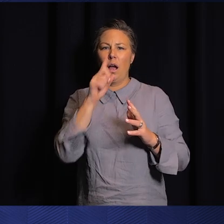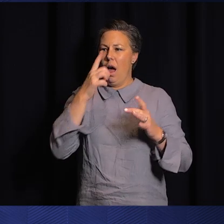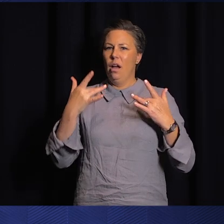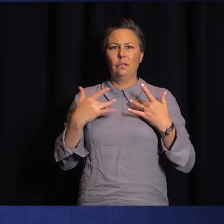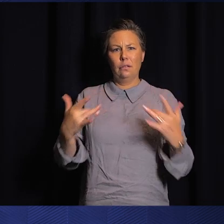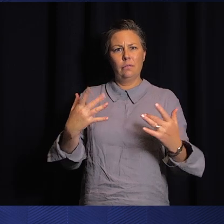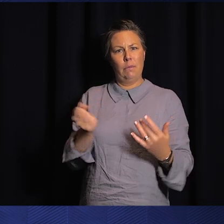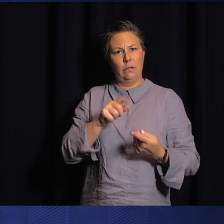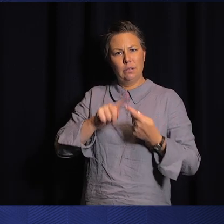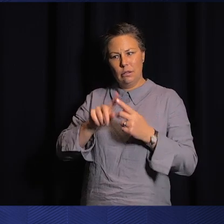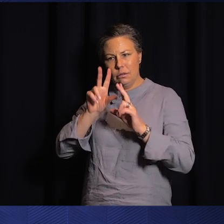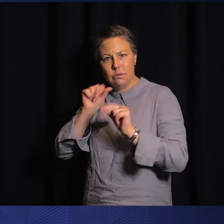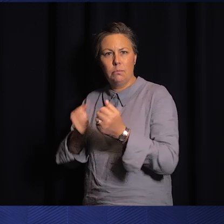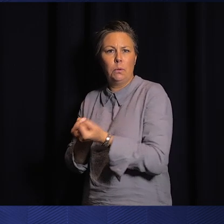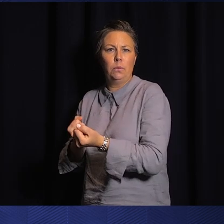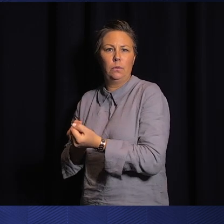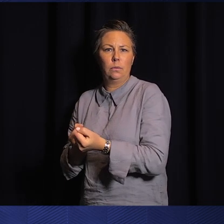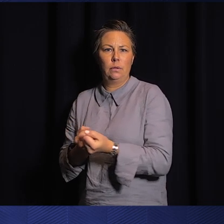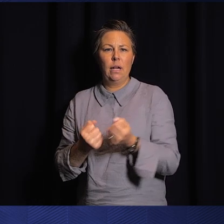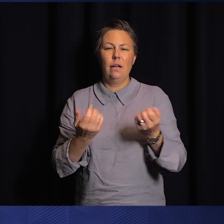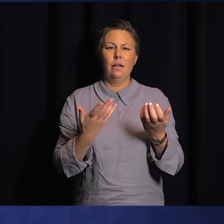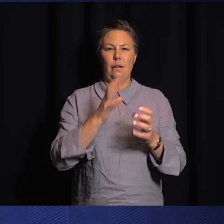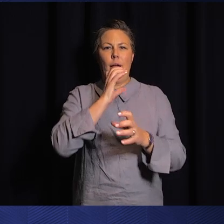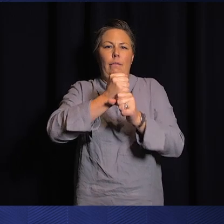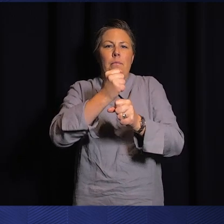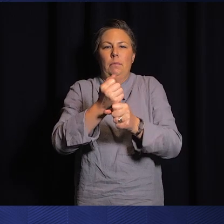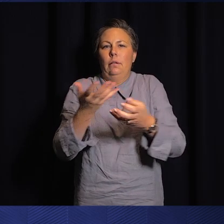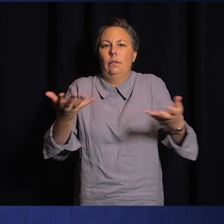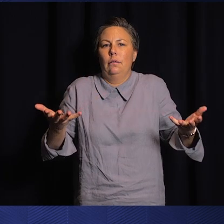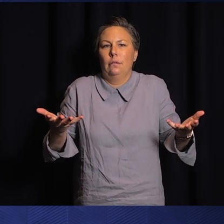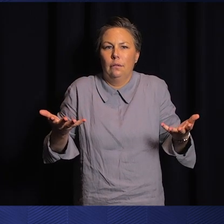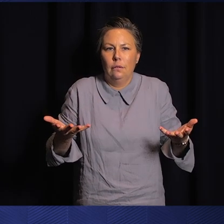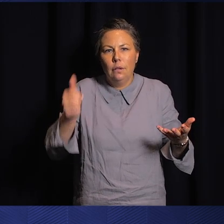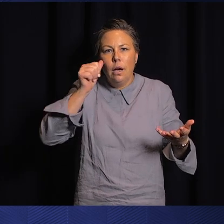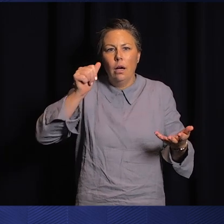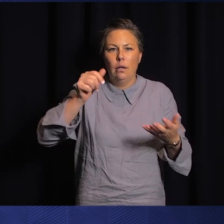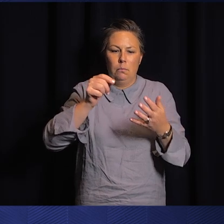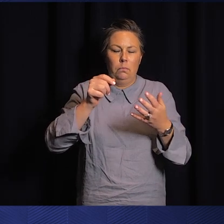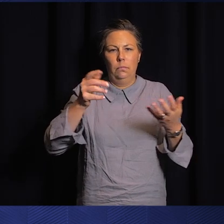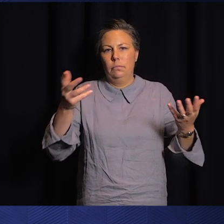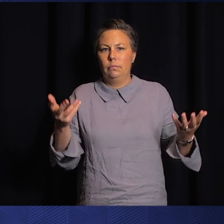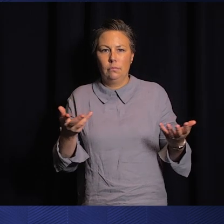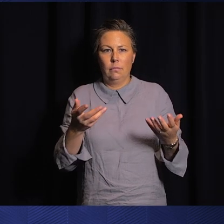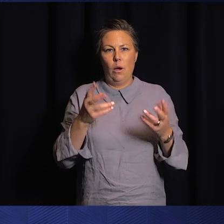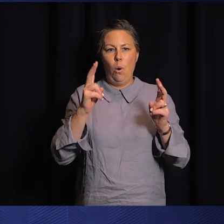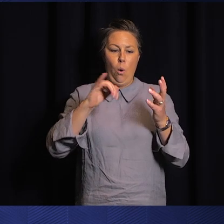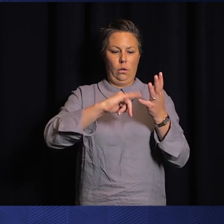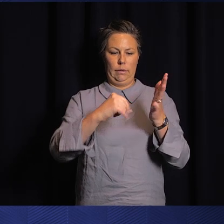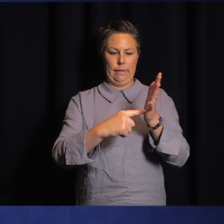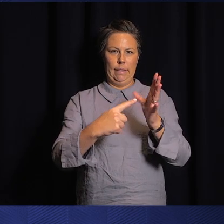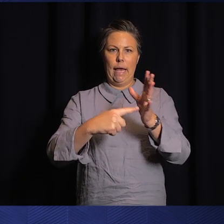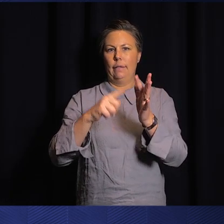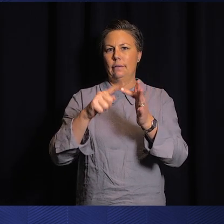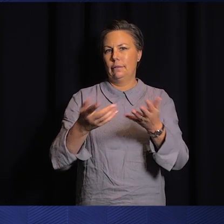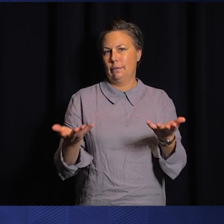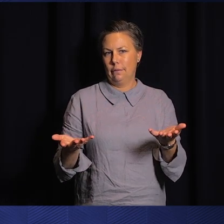its territory. Now, who is a state? Of course, a state is this political science concept that we all know. However,